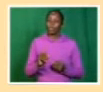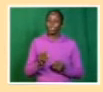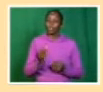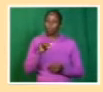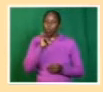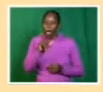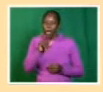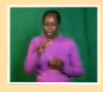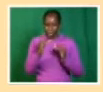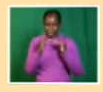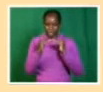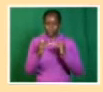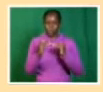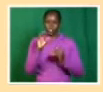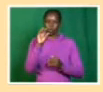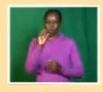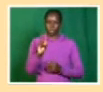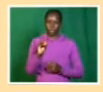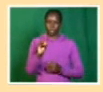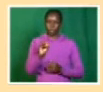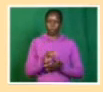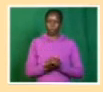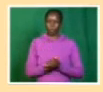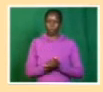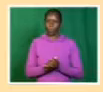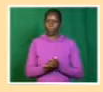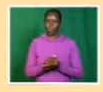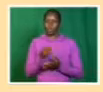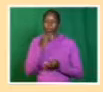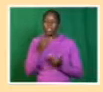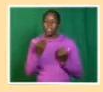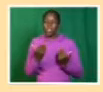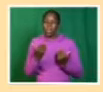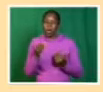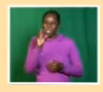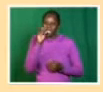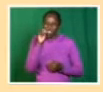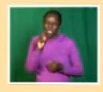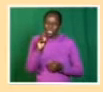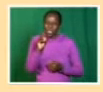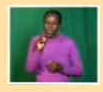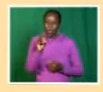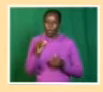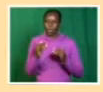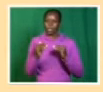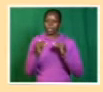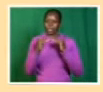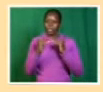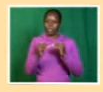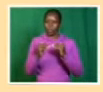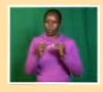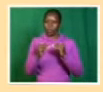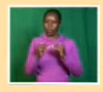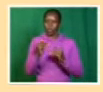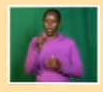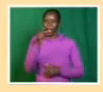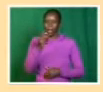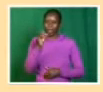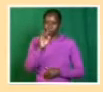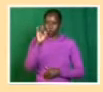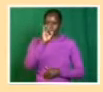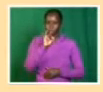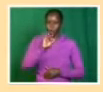to be equals to 0. Hence you see here we have 0 is equals to this function, the quadratic function this